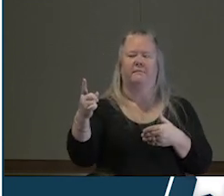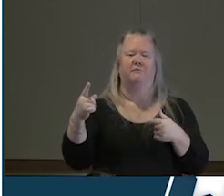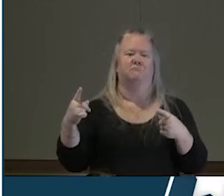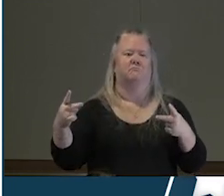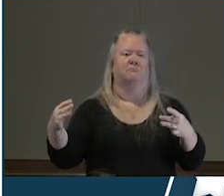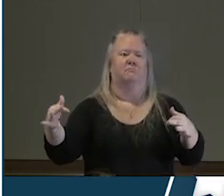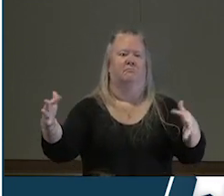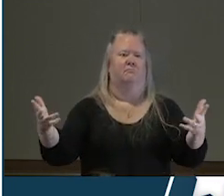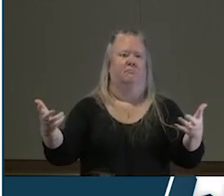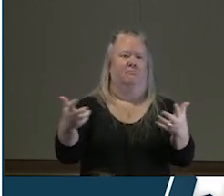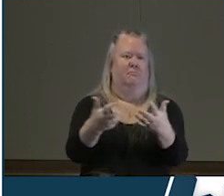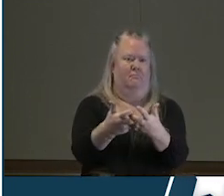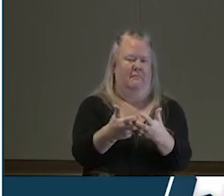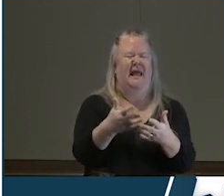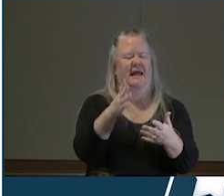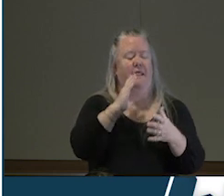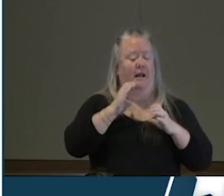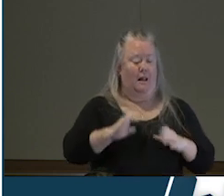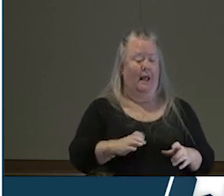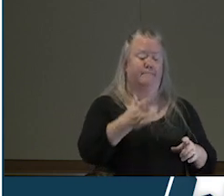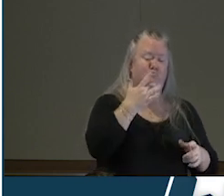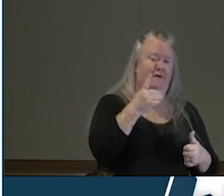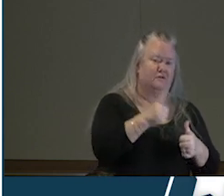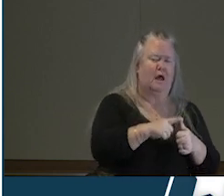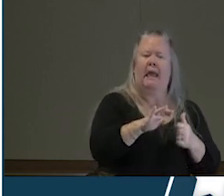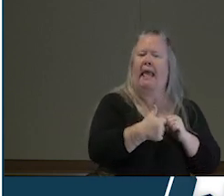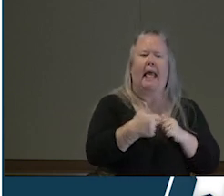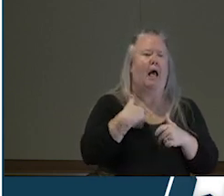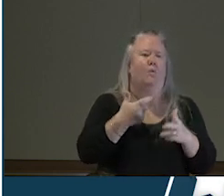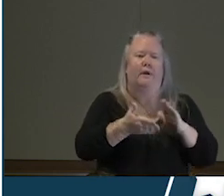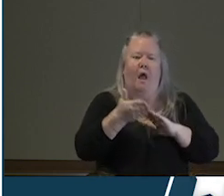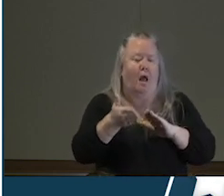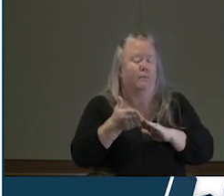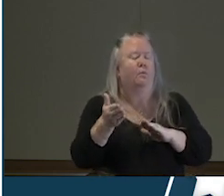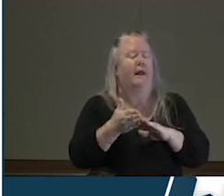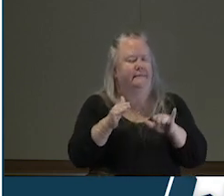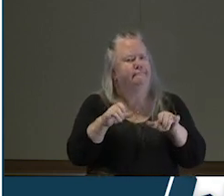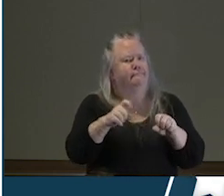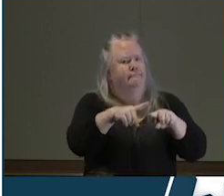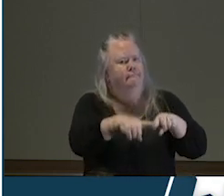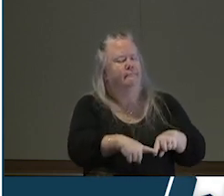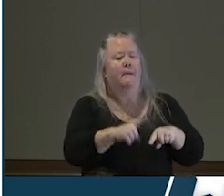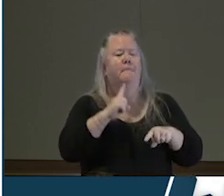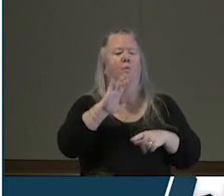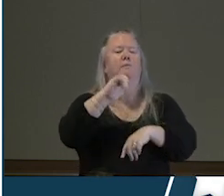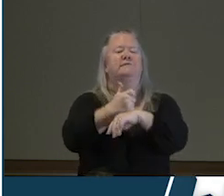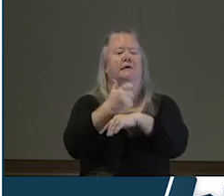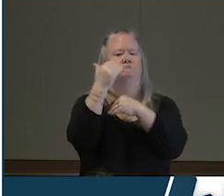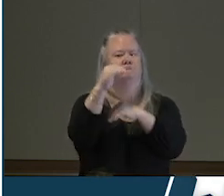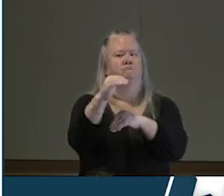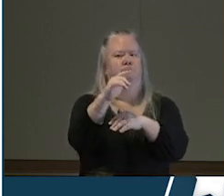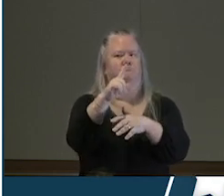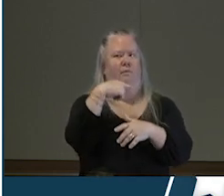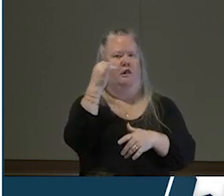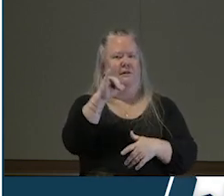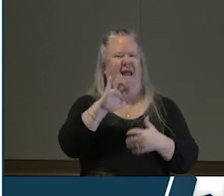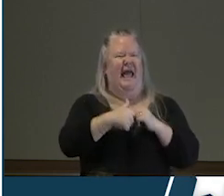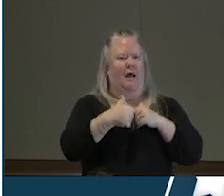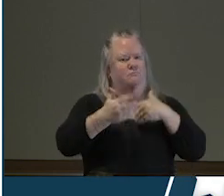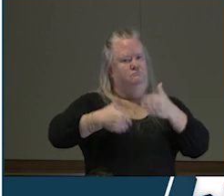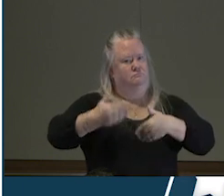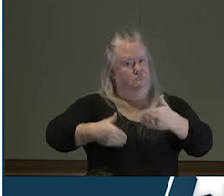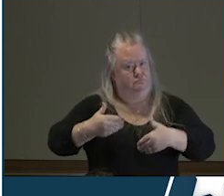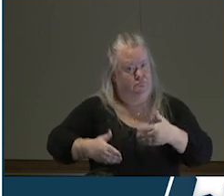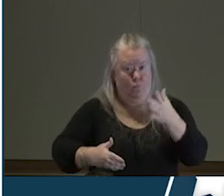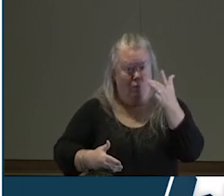down the racetrack, and that's where client preference on how we operate, but we will set a parameter in the beginning of like how to go about it,